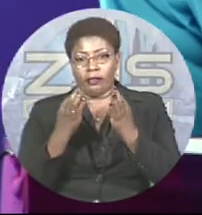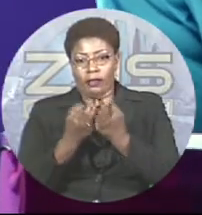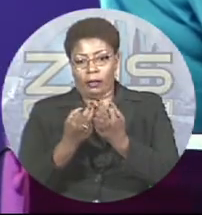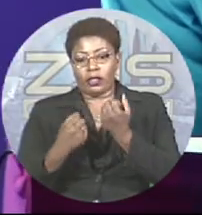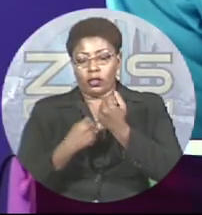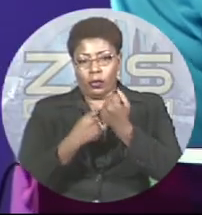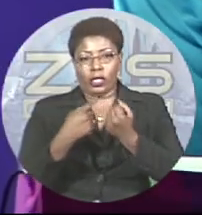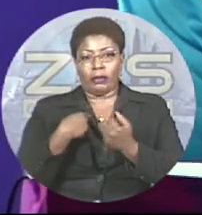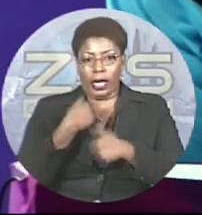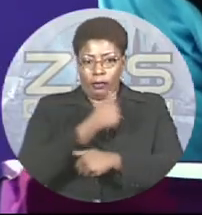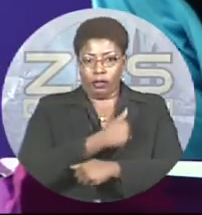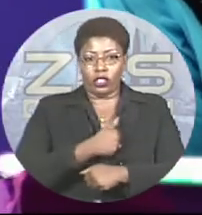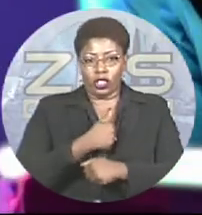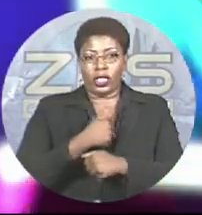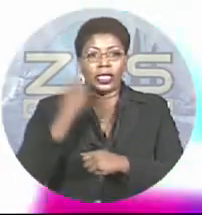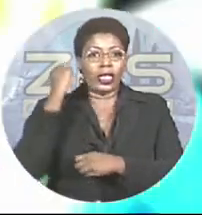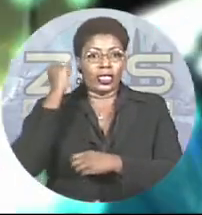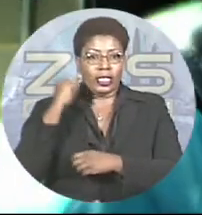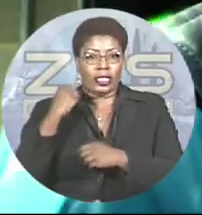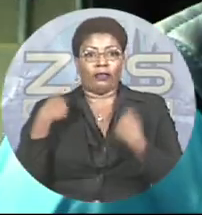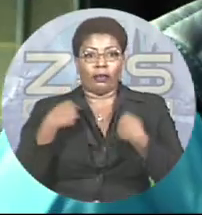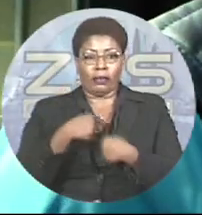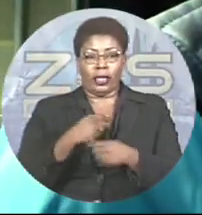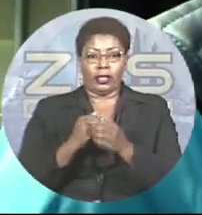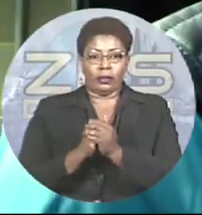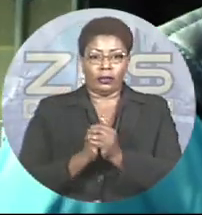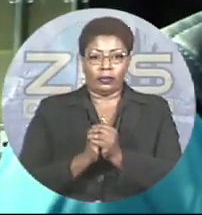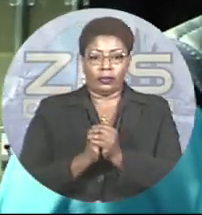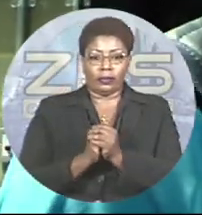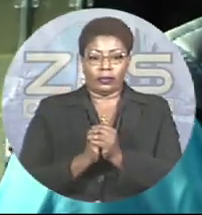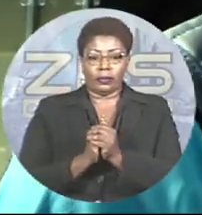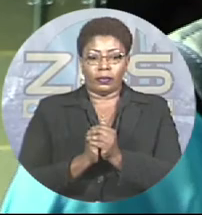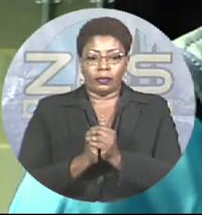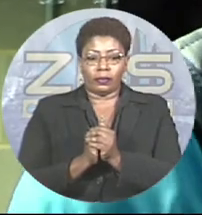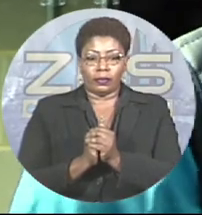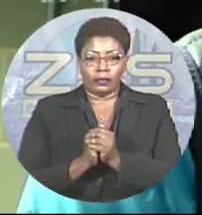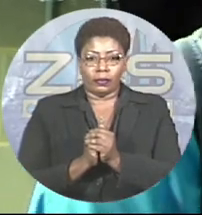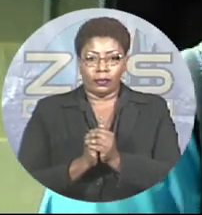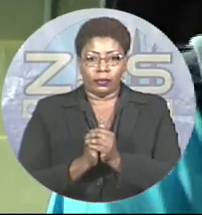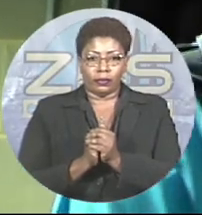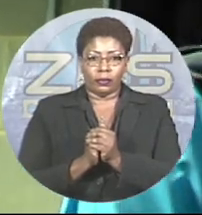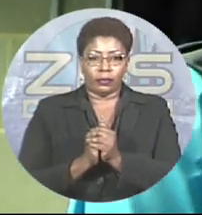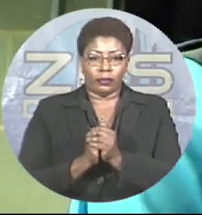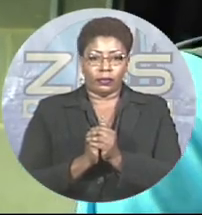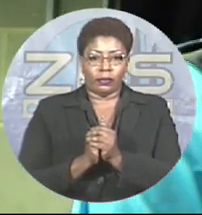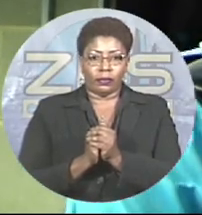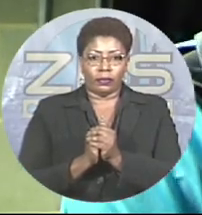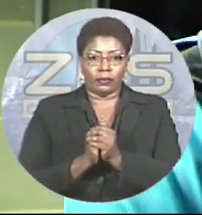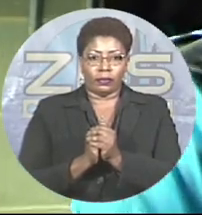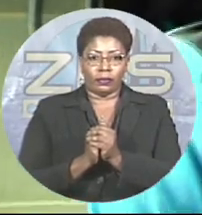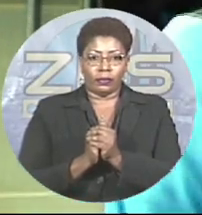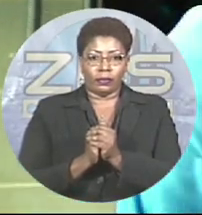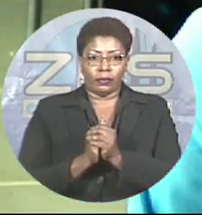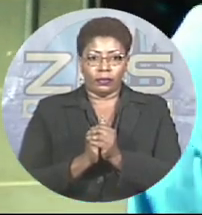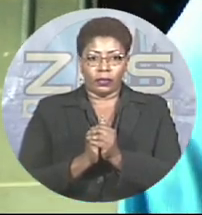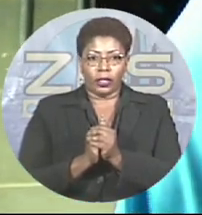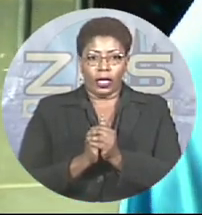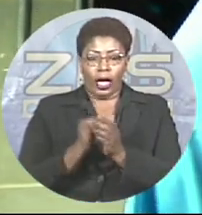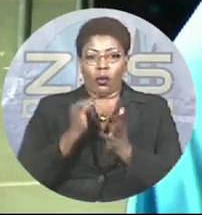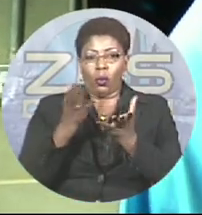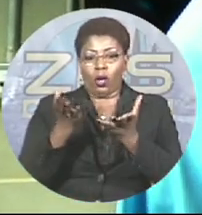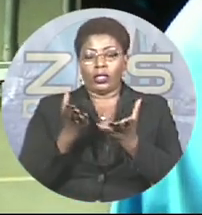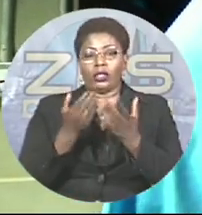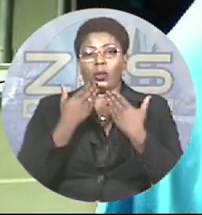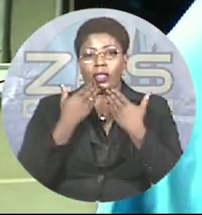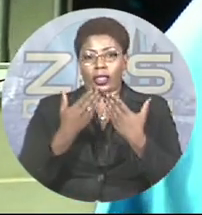I appreciate the silver medal. What would you like to say to the Bahamian kids back home, especially those in Moores Island, now, Stephen? Oh, I'd like to thank everybody for supporting